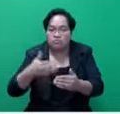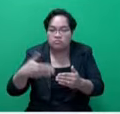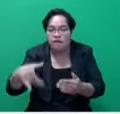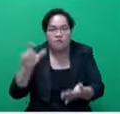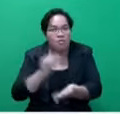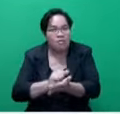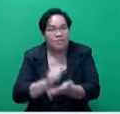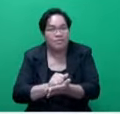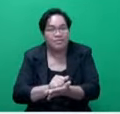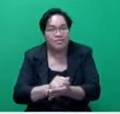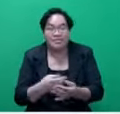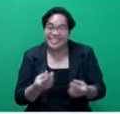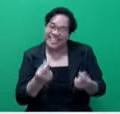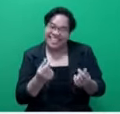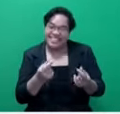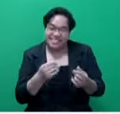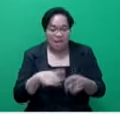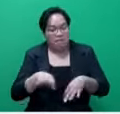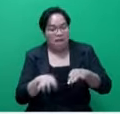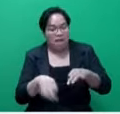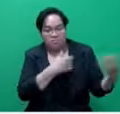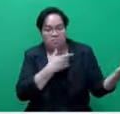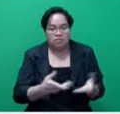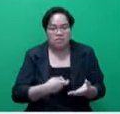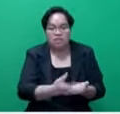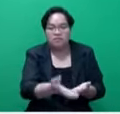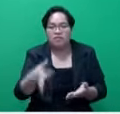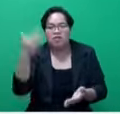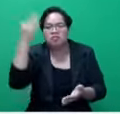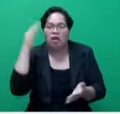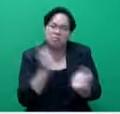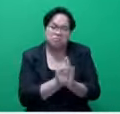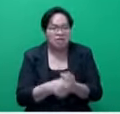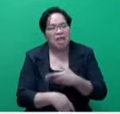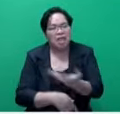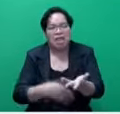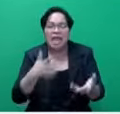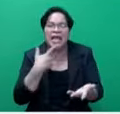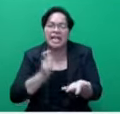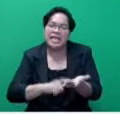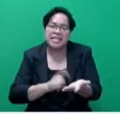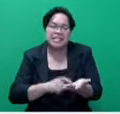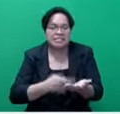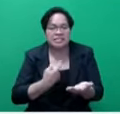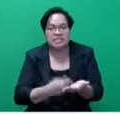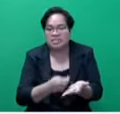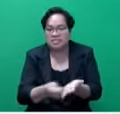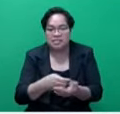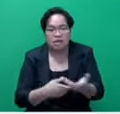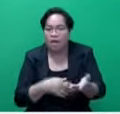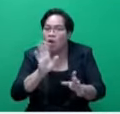It is easy to draw a scheme plan and provide everyone with a short-term lease agreement, but a